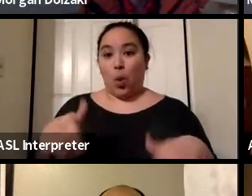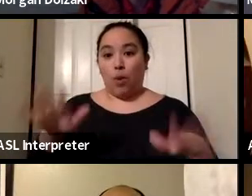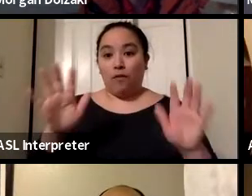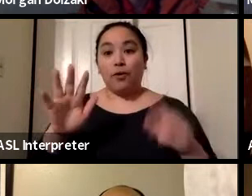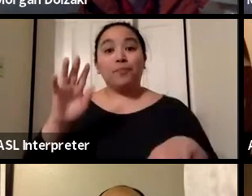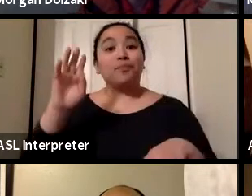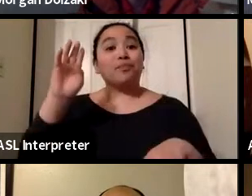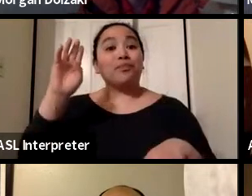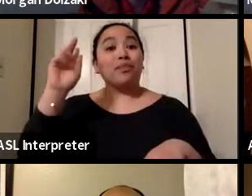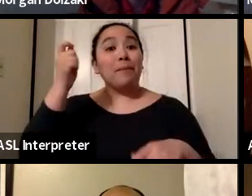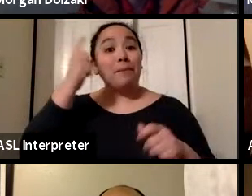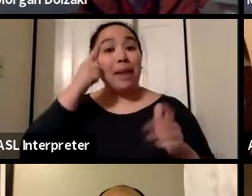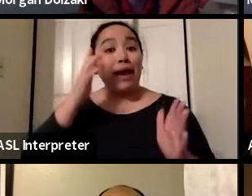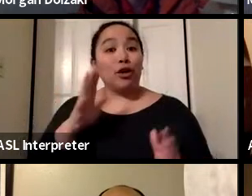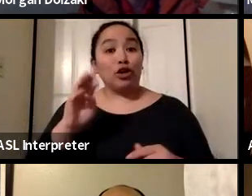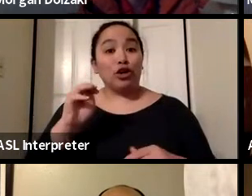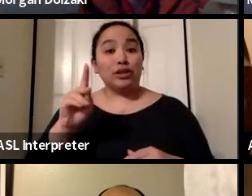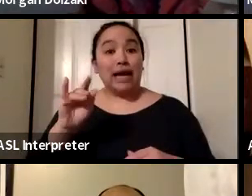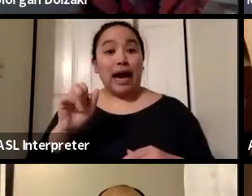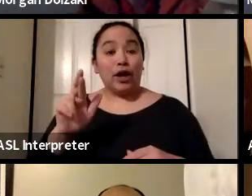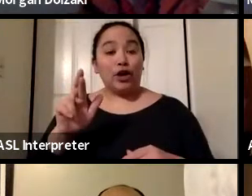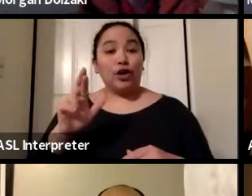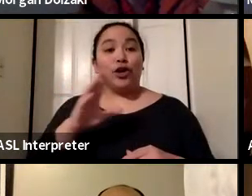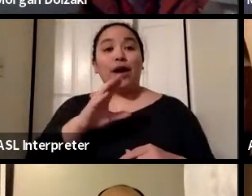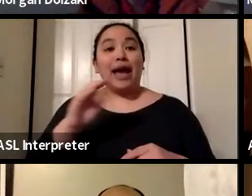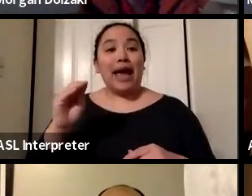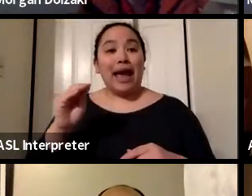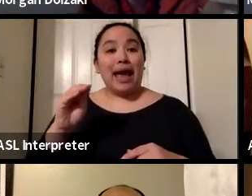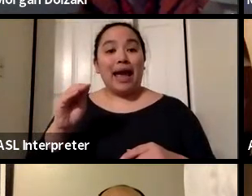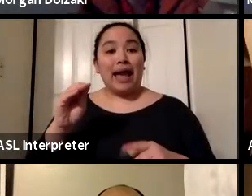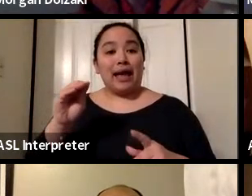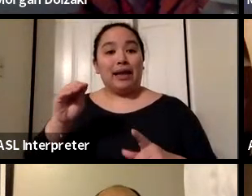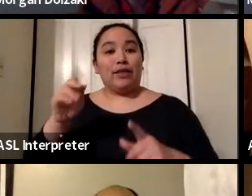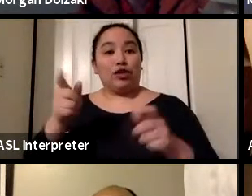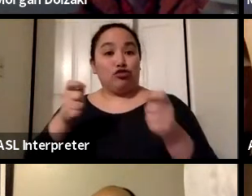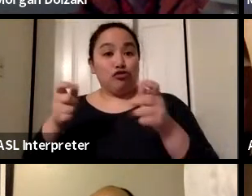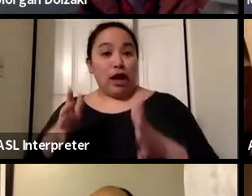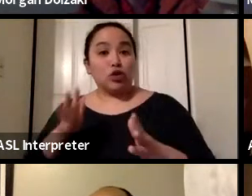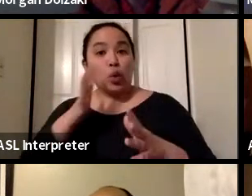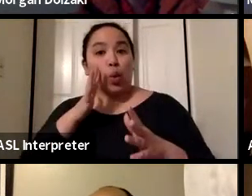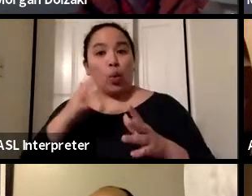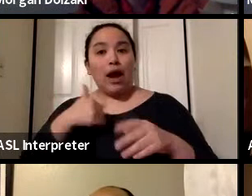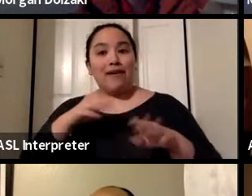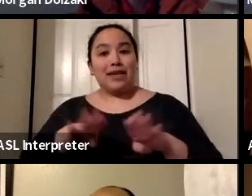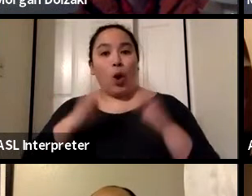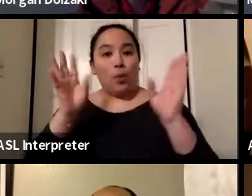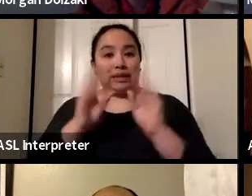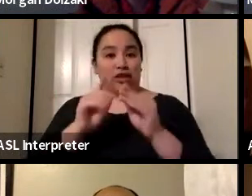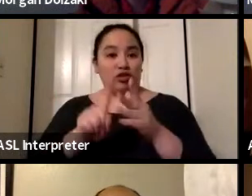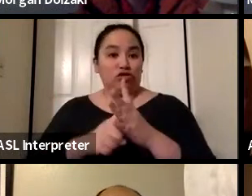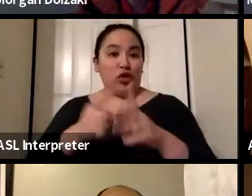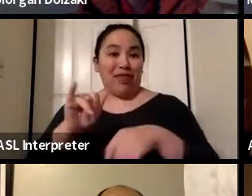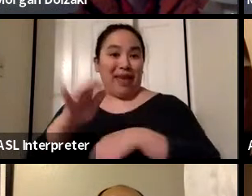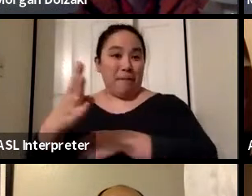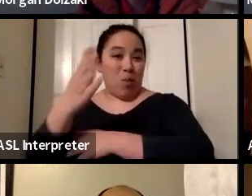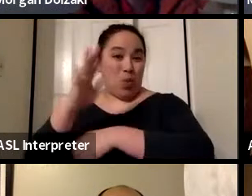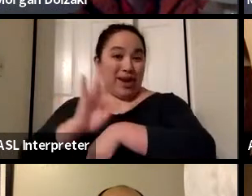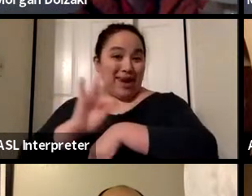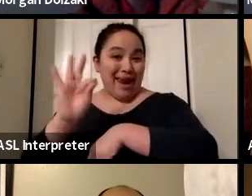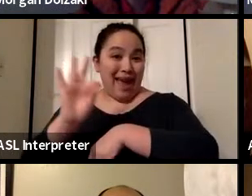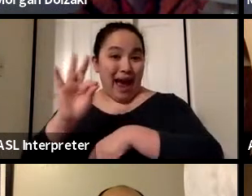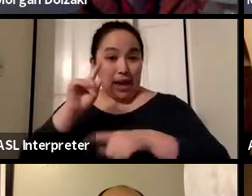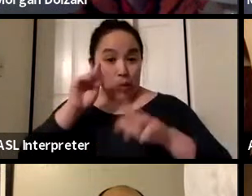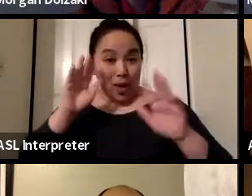and SGC Executive Director Louise Bedsworth will be speaking at the opening session starting at 9 a.m. that morning. We hope you